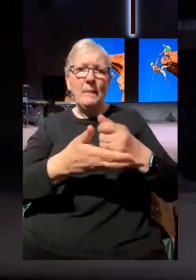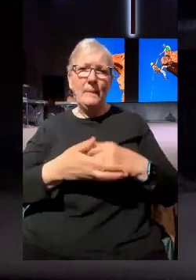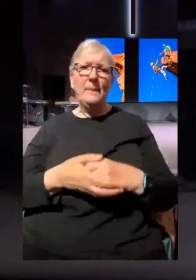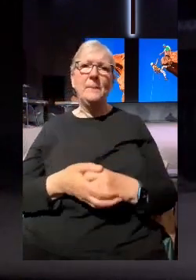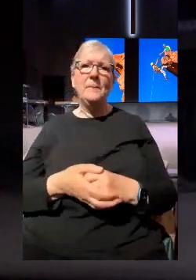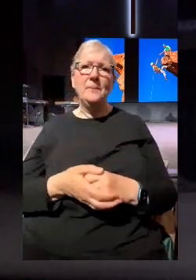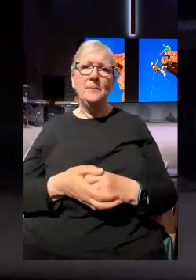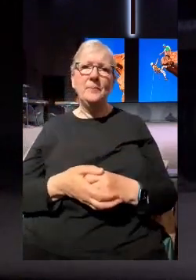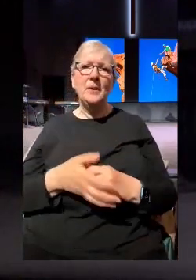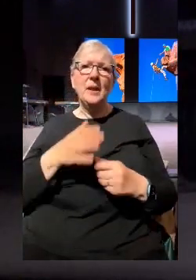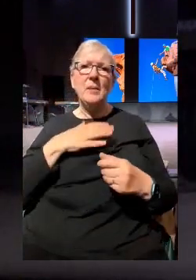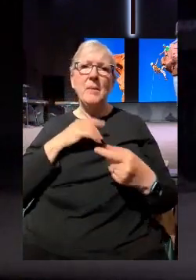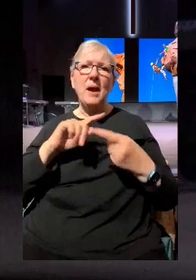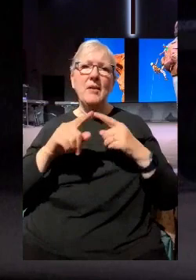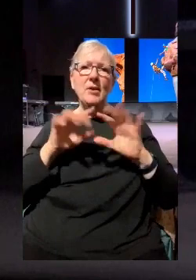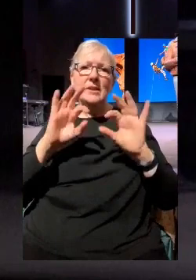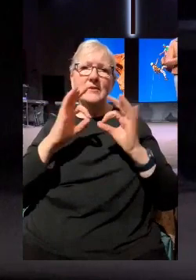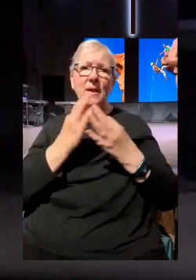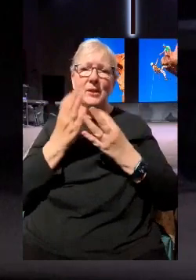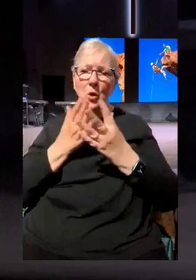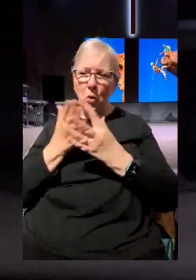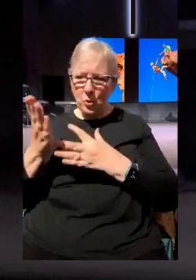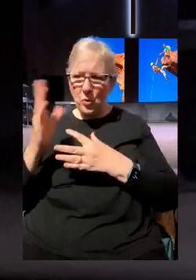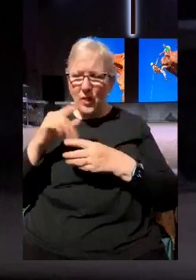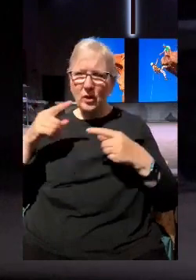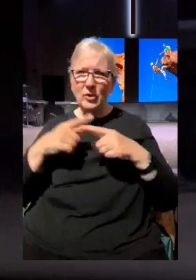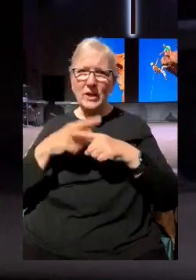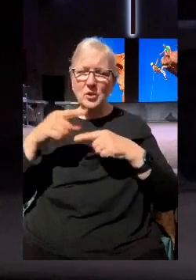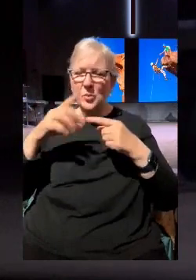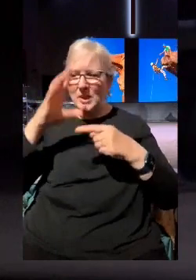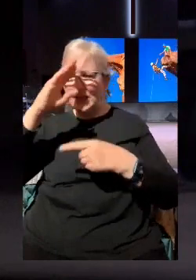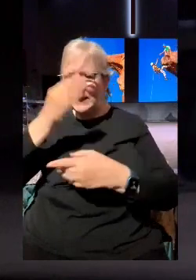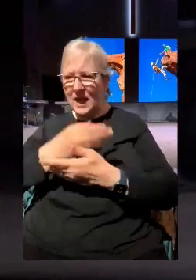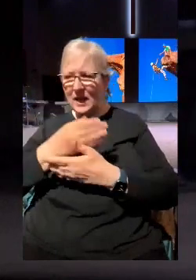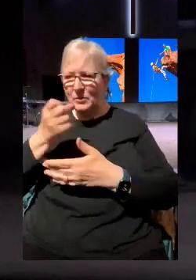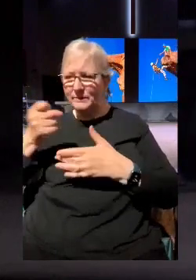My friend's family that was thrown into that crisis when their son was thrown into prison,